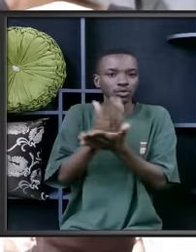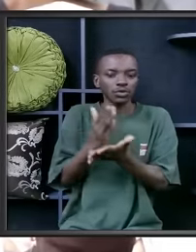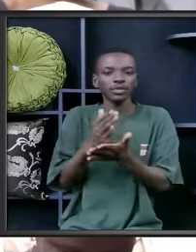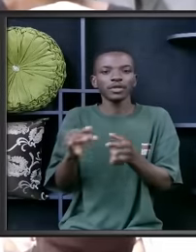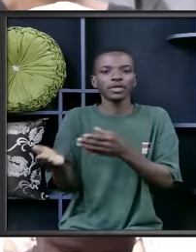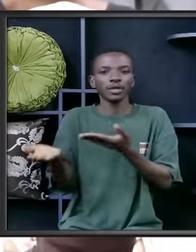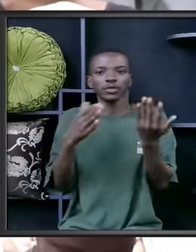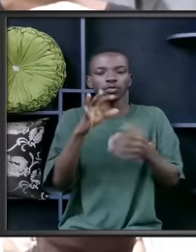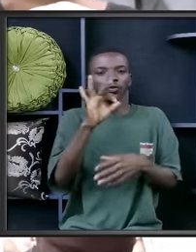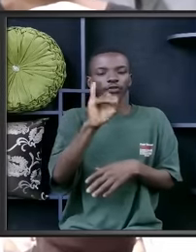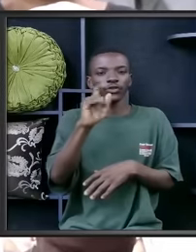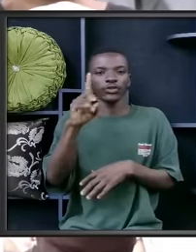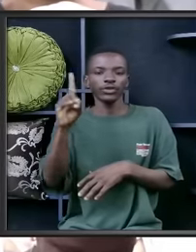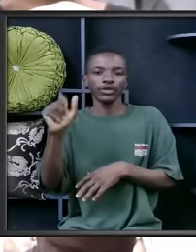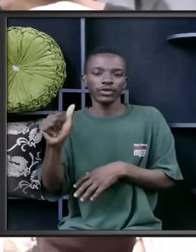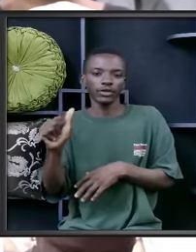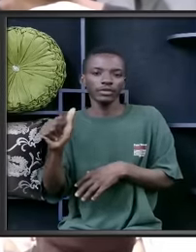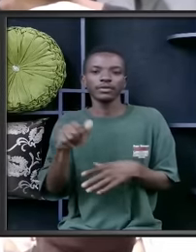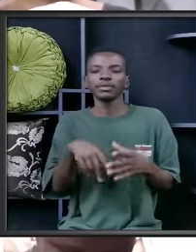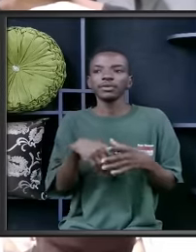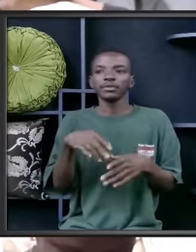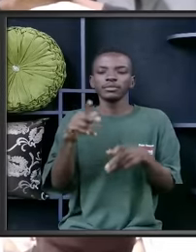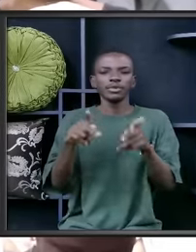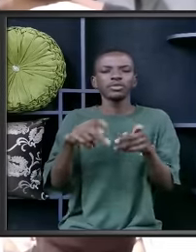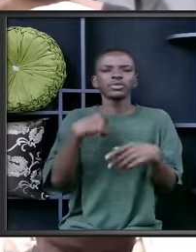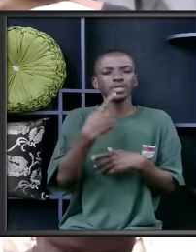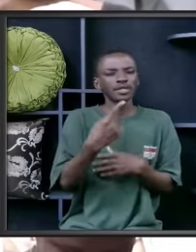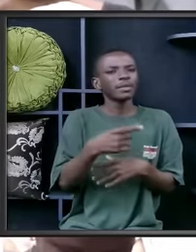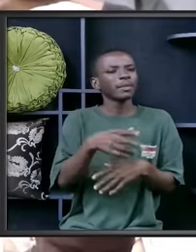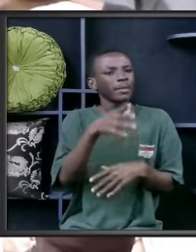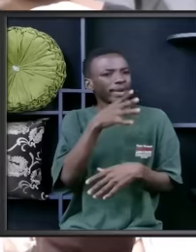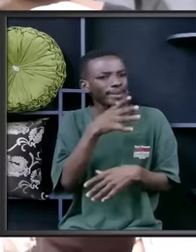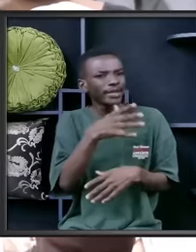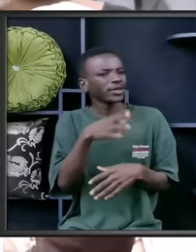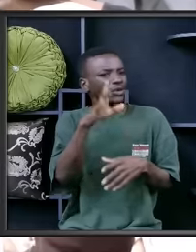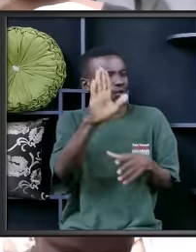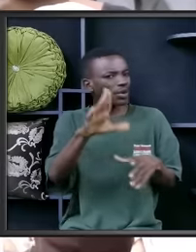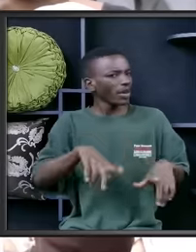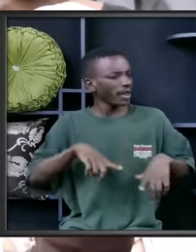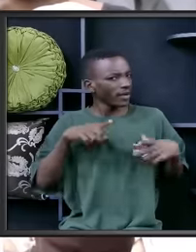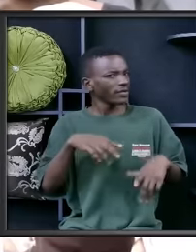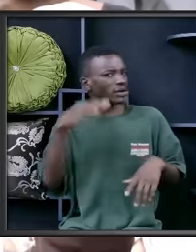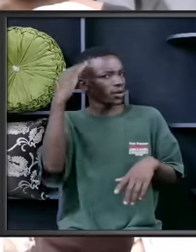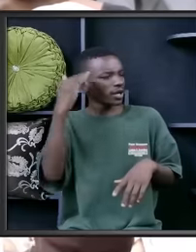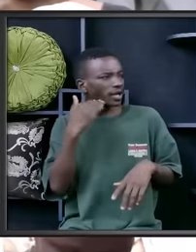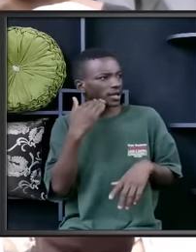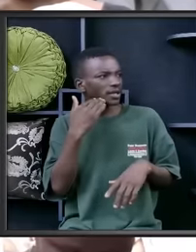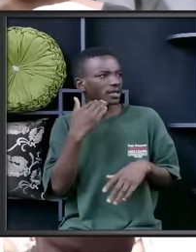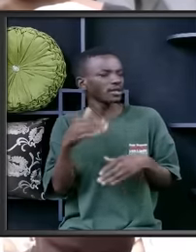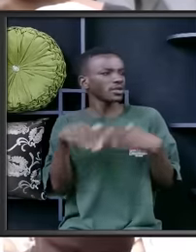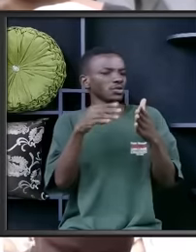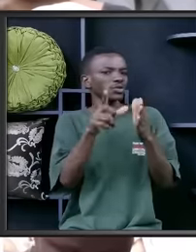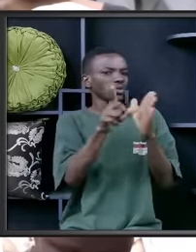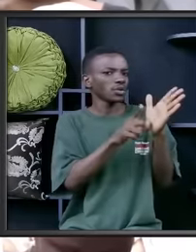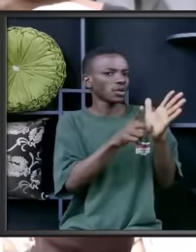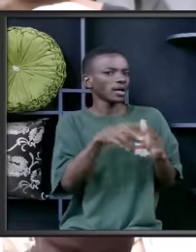them to feeder. I don't carry them to one, but that time people they tell me, say, madam, your life, your head. Now I can't run to Barrister Akpo